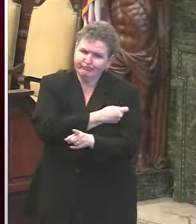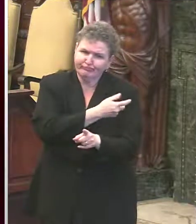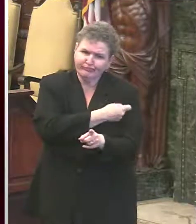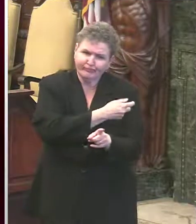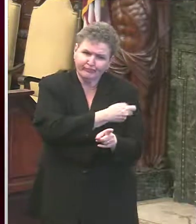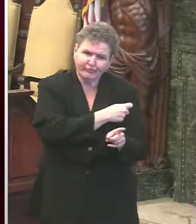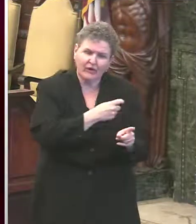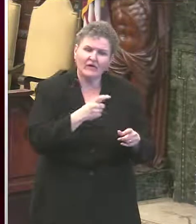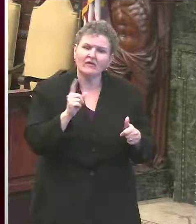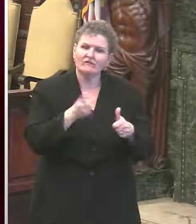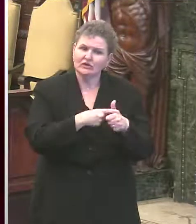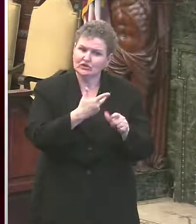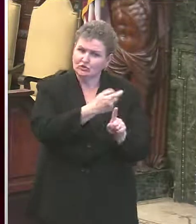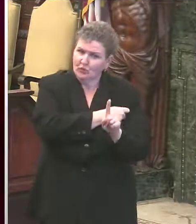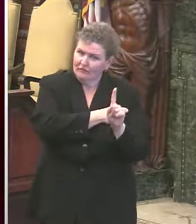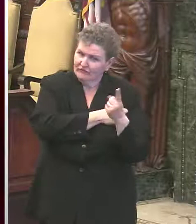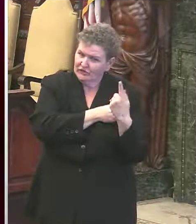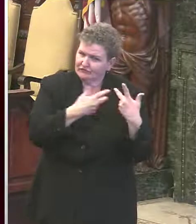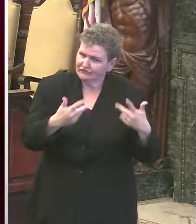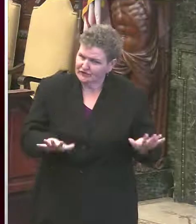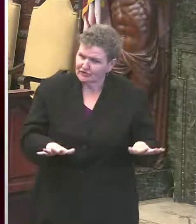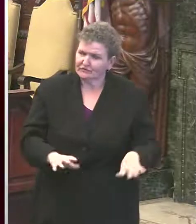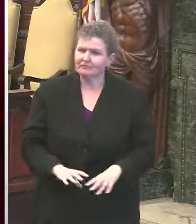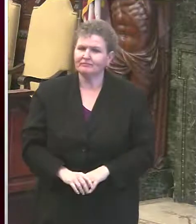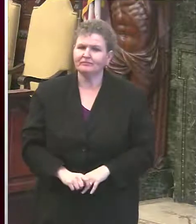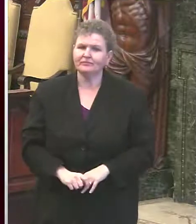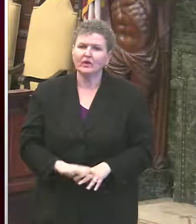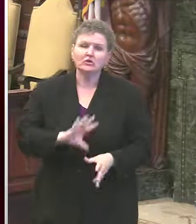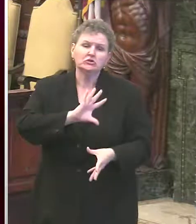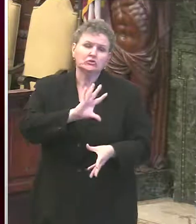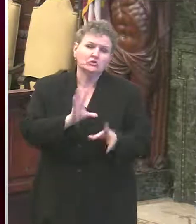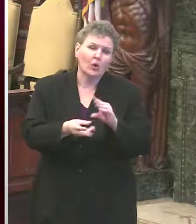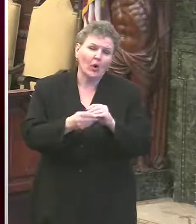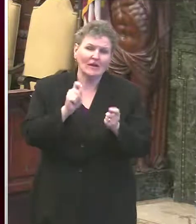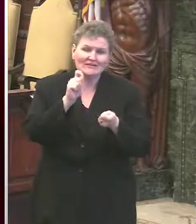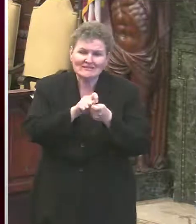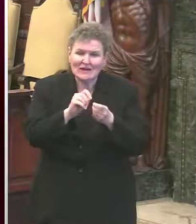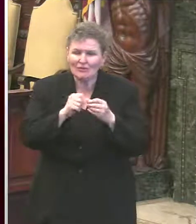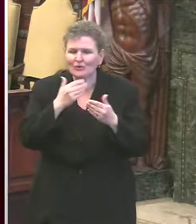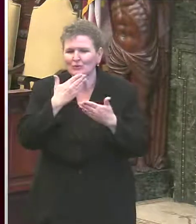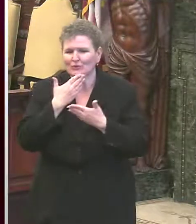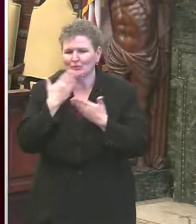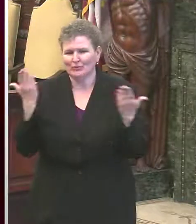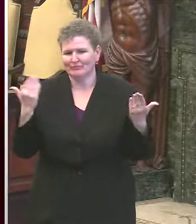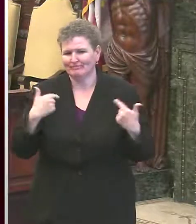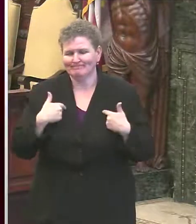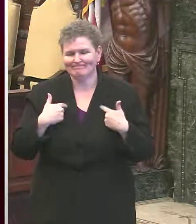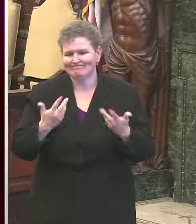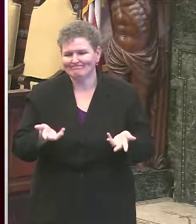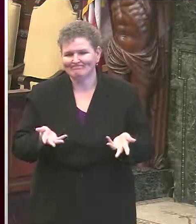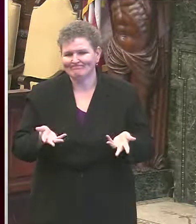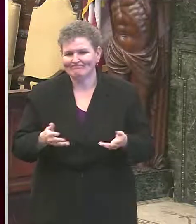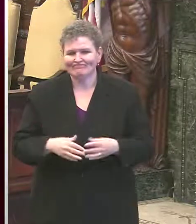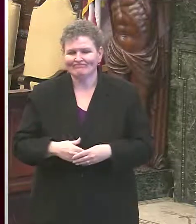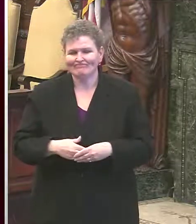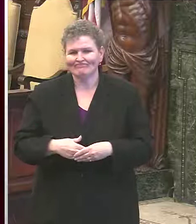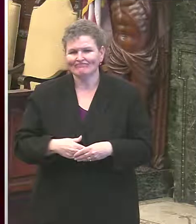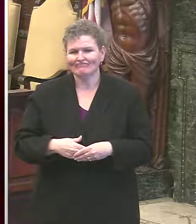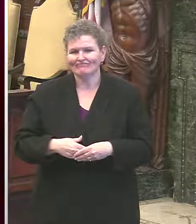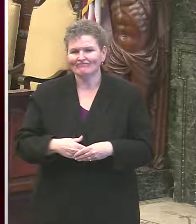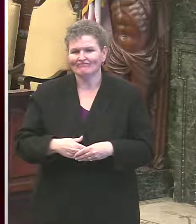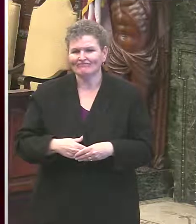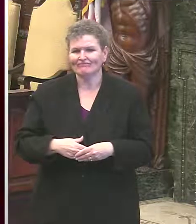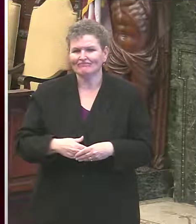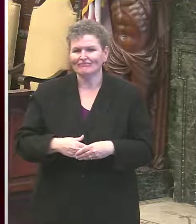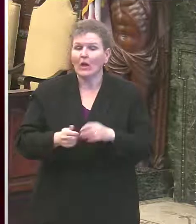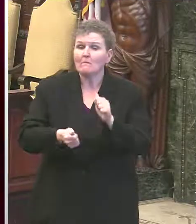vaccine. I don't know, I don't have a total number precisely, and I can't say what percentage of the total teachers that is, but an awful lot of them have been vaccinated